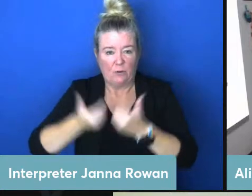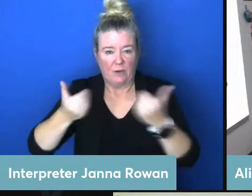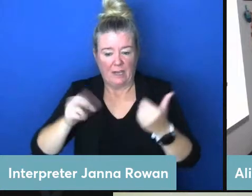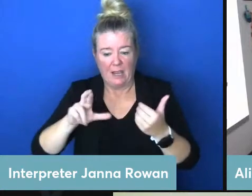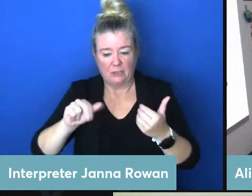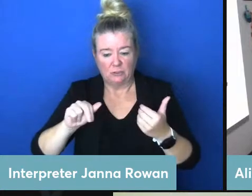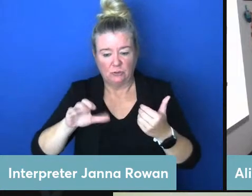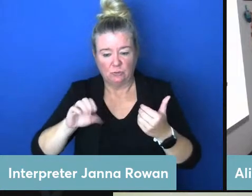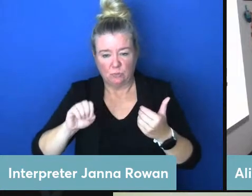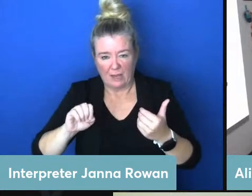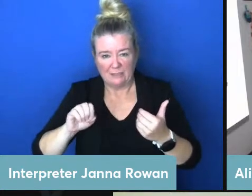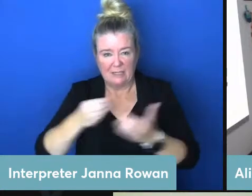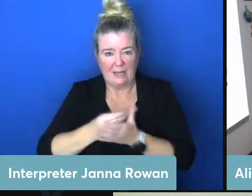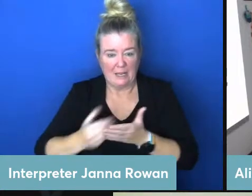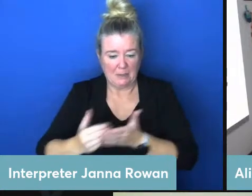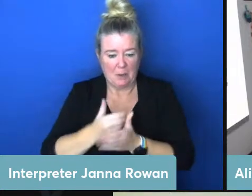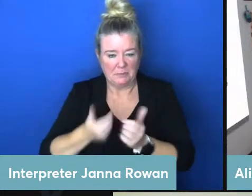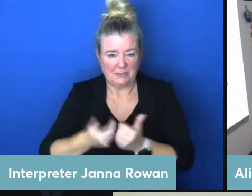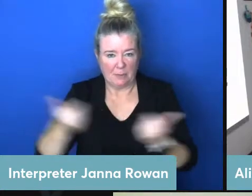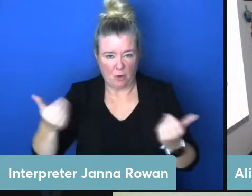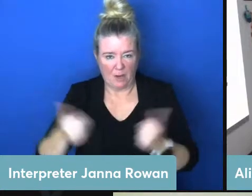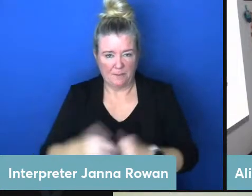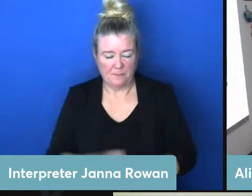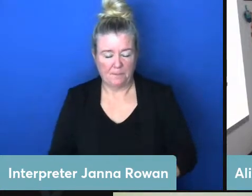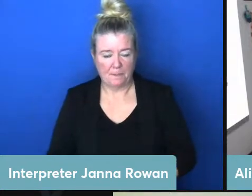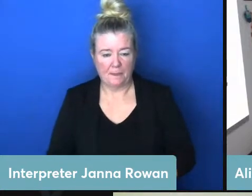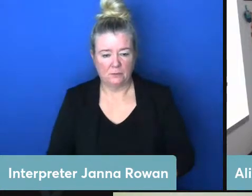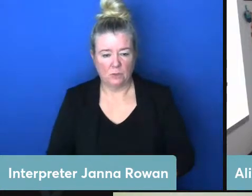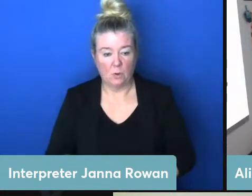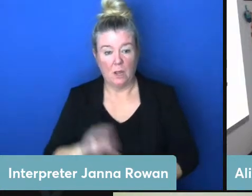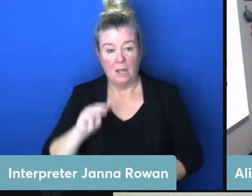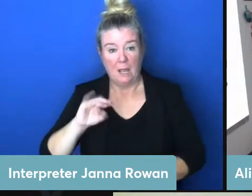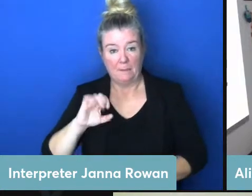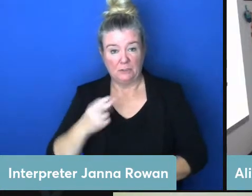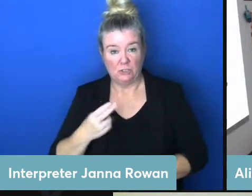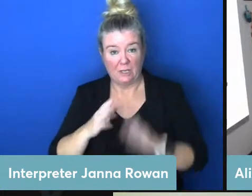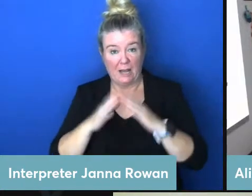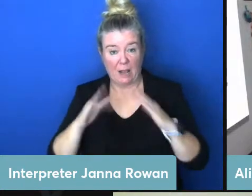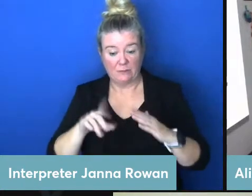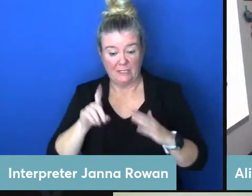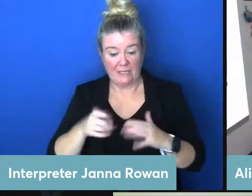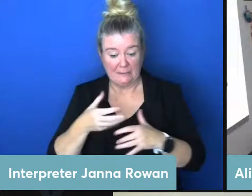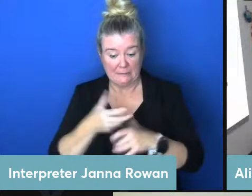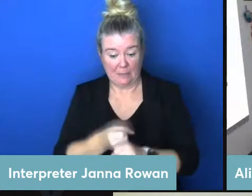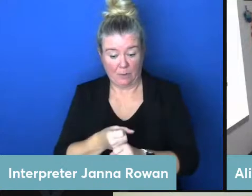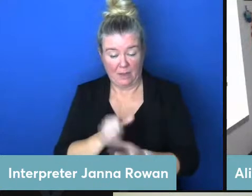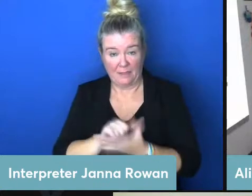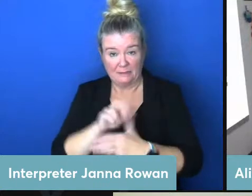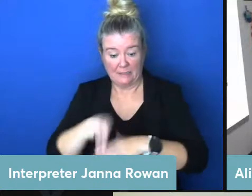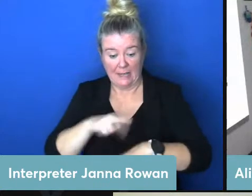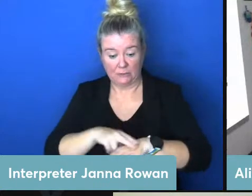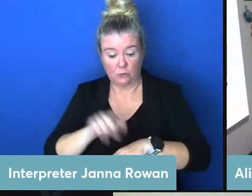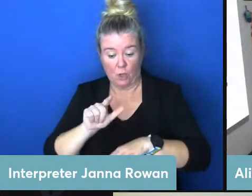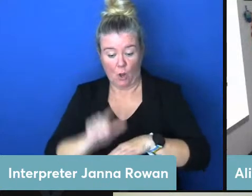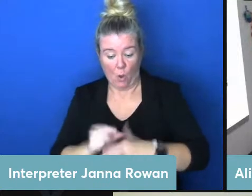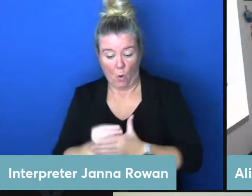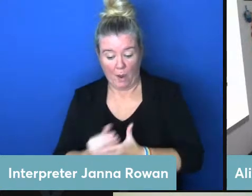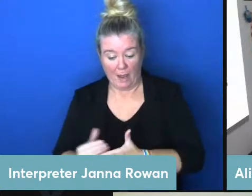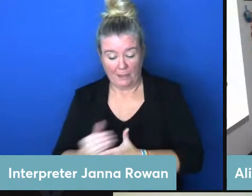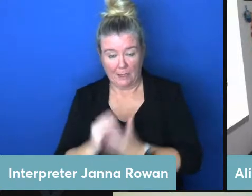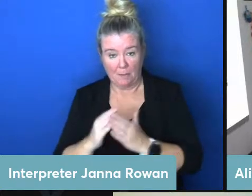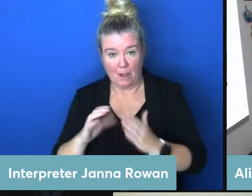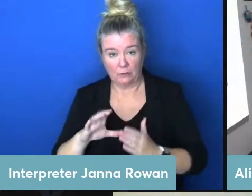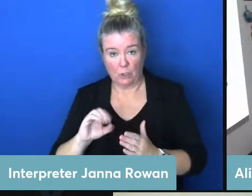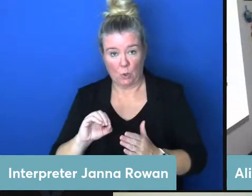and income. As the Michigan Housing Needs Summary that the National Low Income Housing Coalition